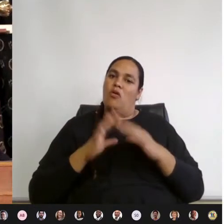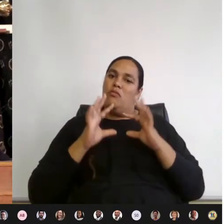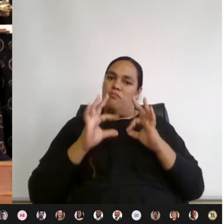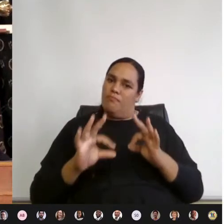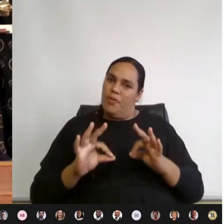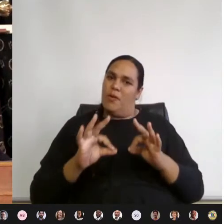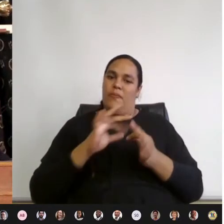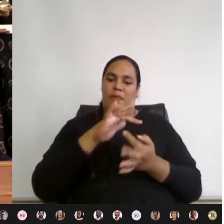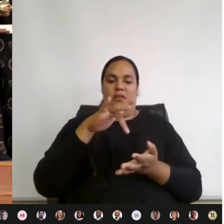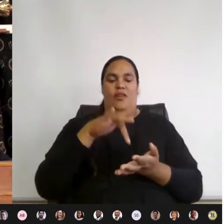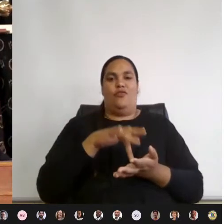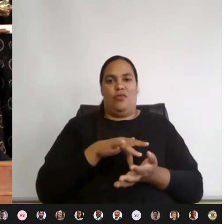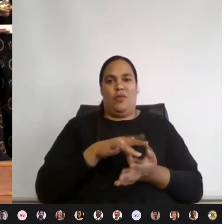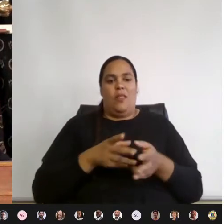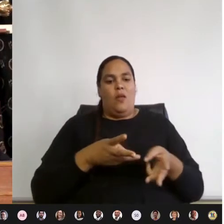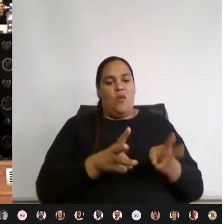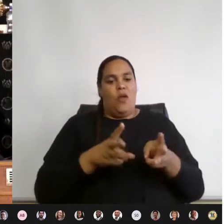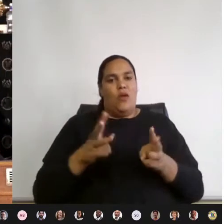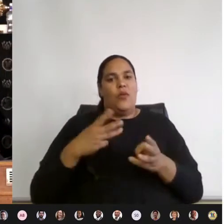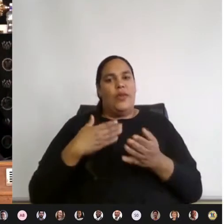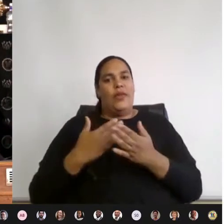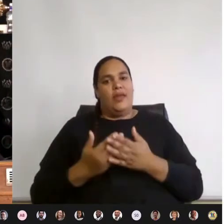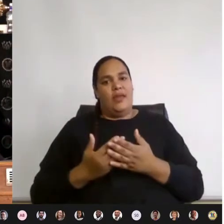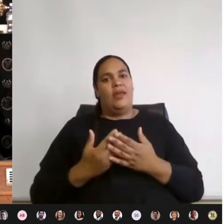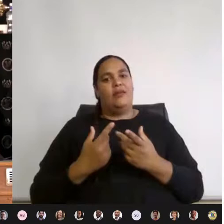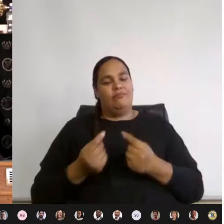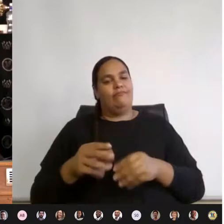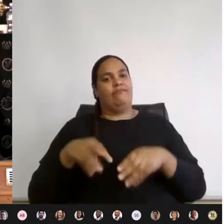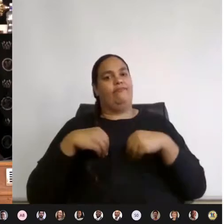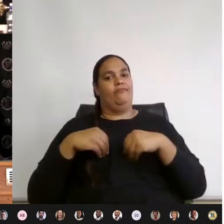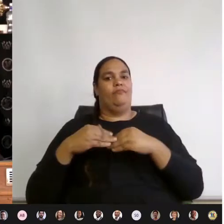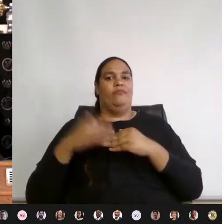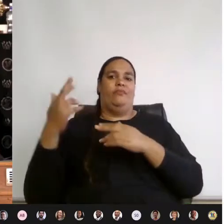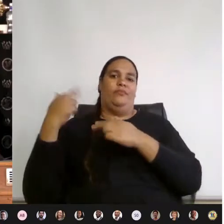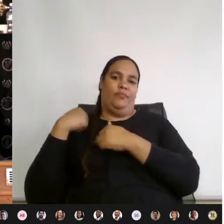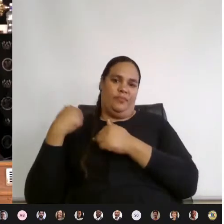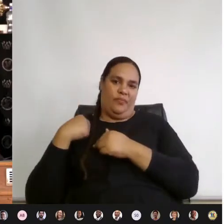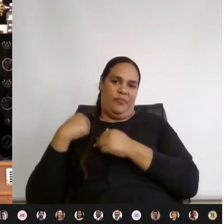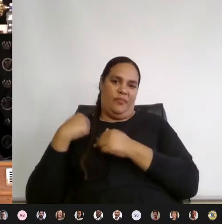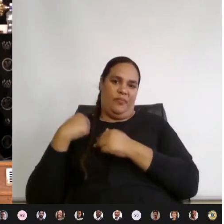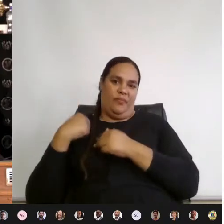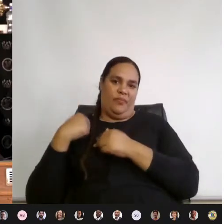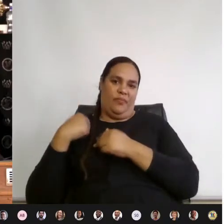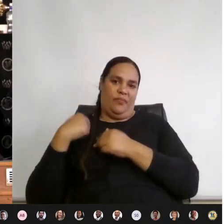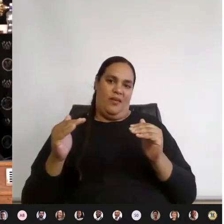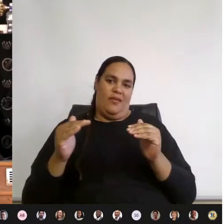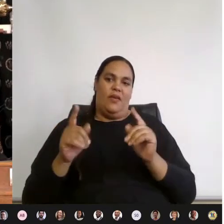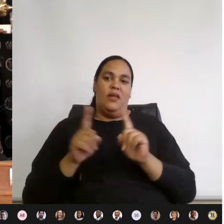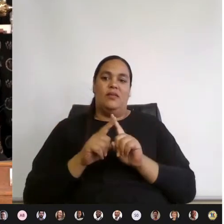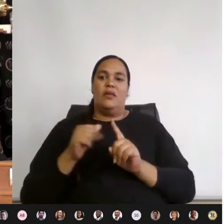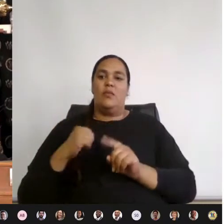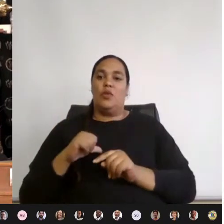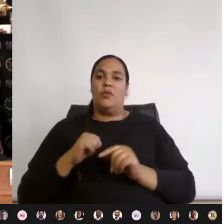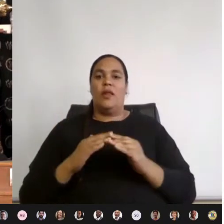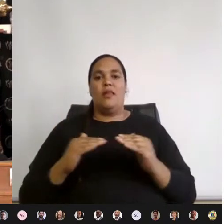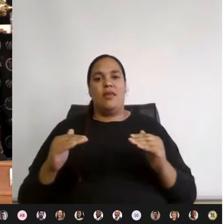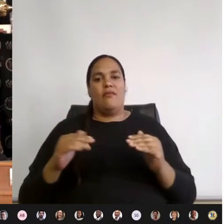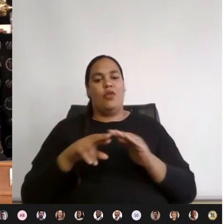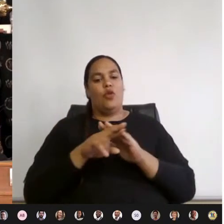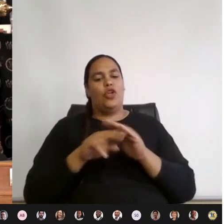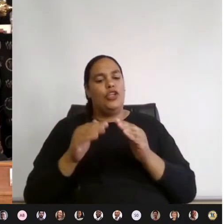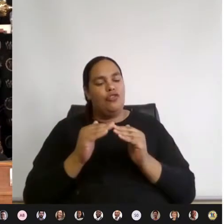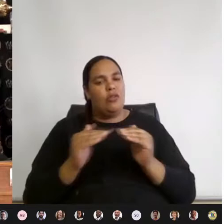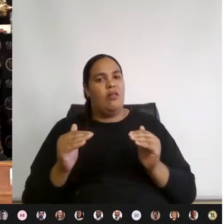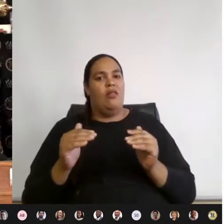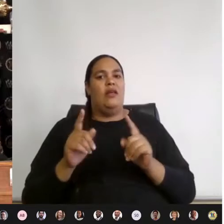decentralized mechanisms so that we can actually take more responsibility at a local level, at a municipal level, at a regional level, and